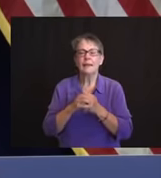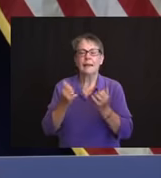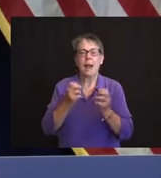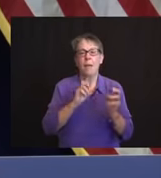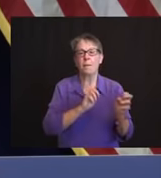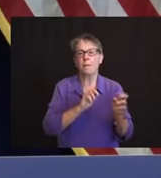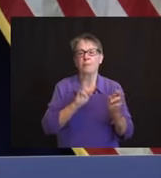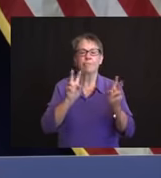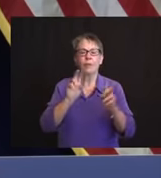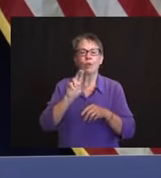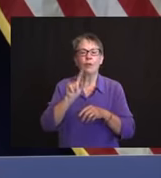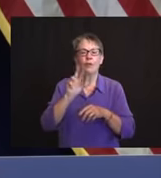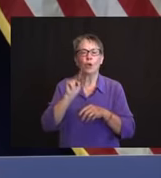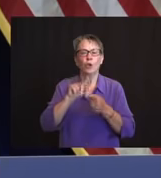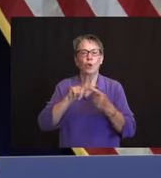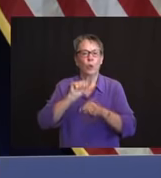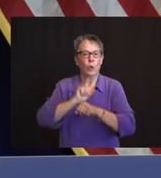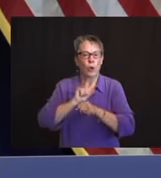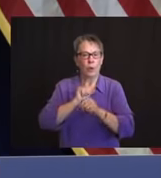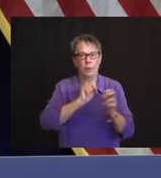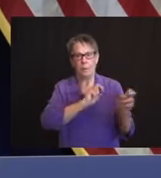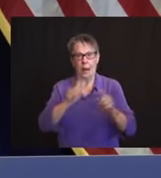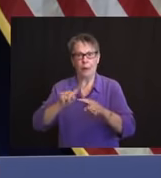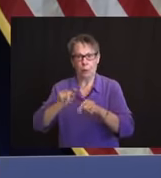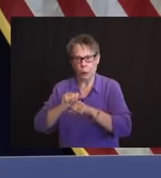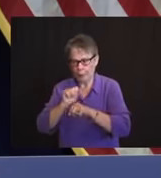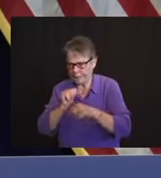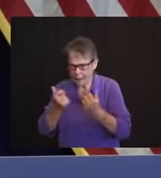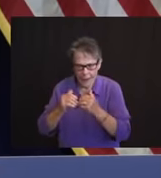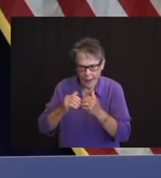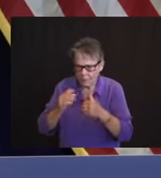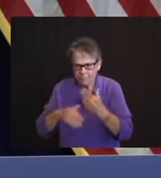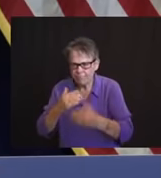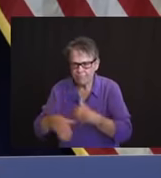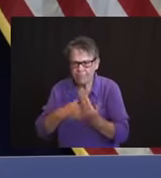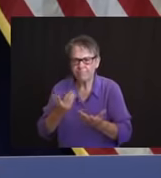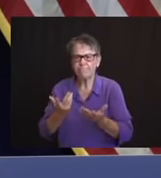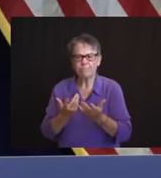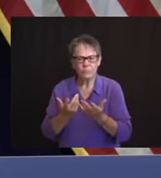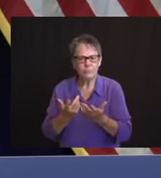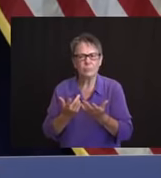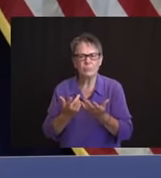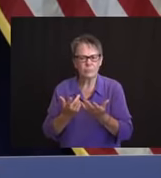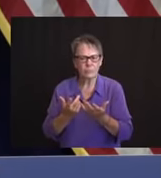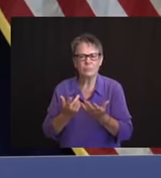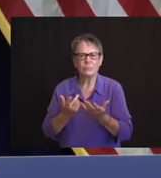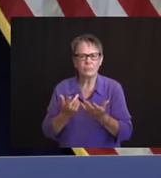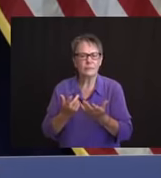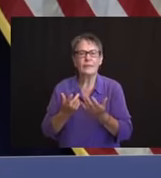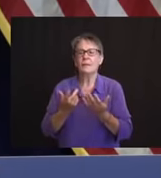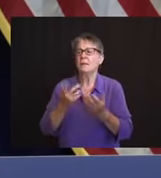this crisis. COVID-19 is not going to stop us in Atlantic City.